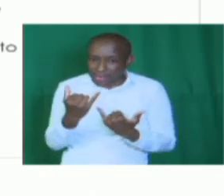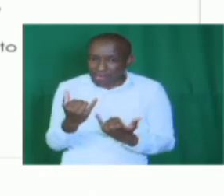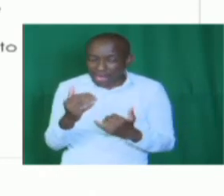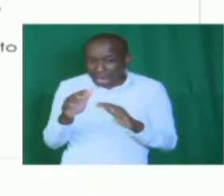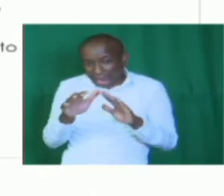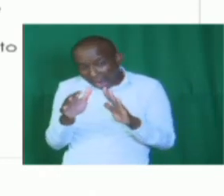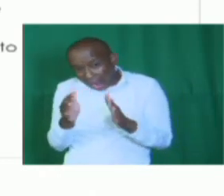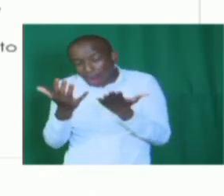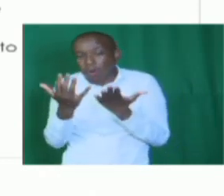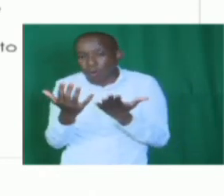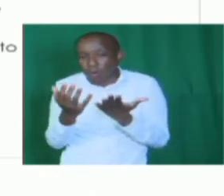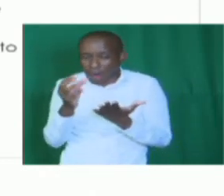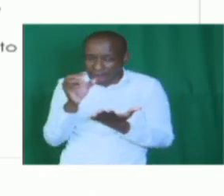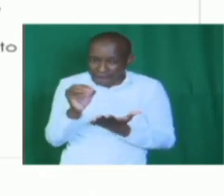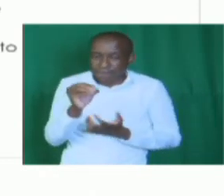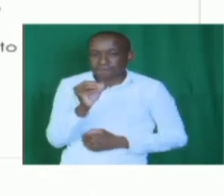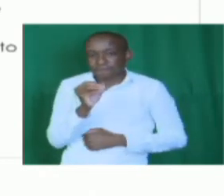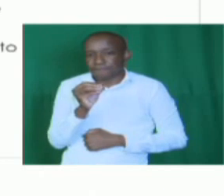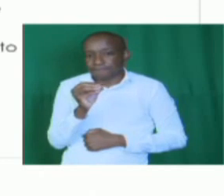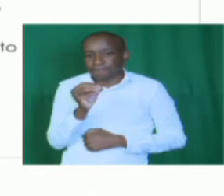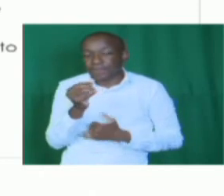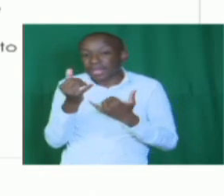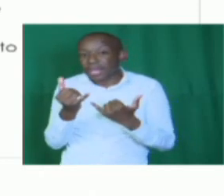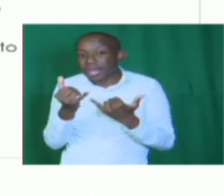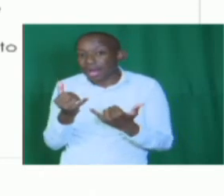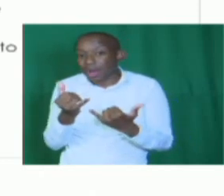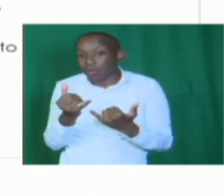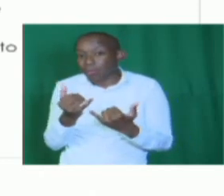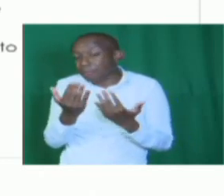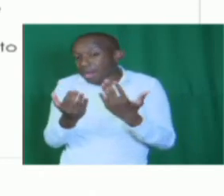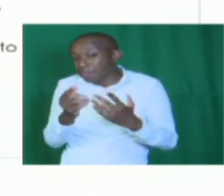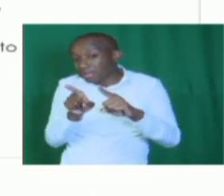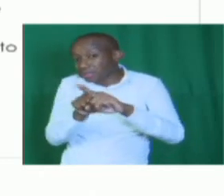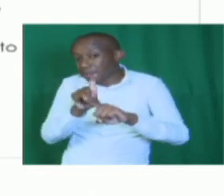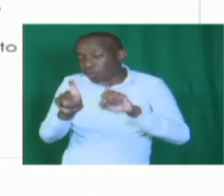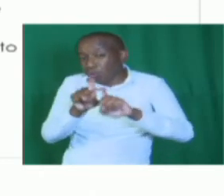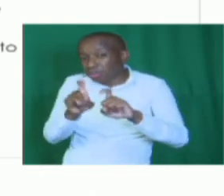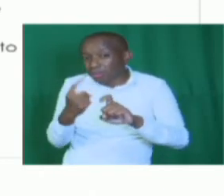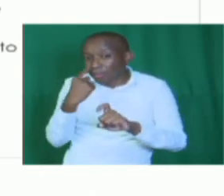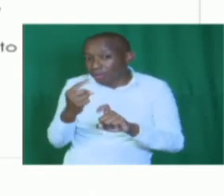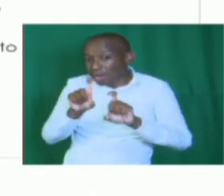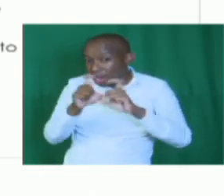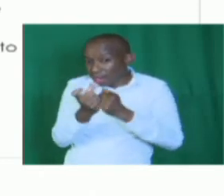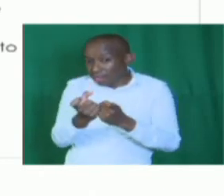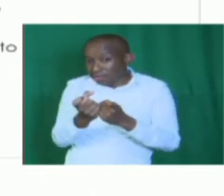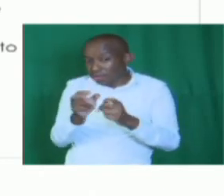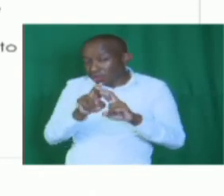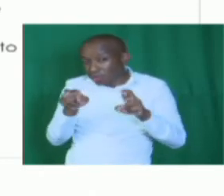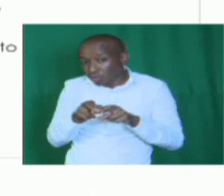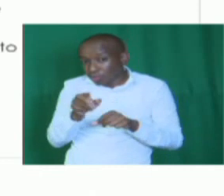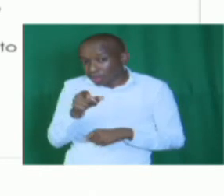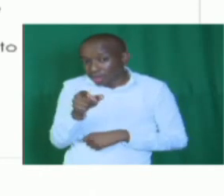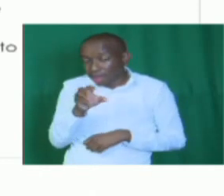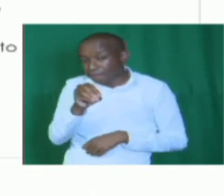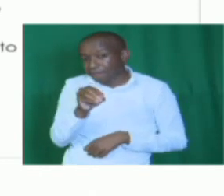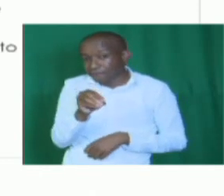how question. I am sure you have met such questions in the classroom situation. I